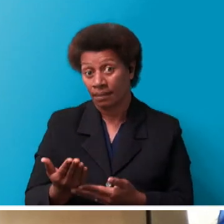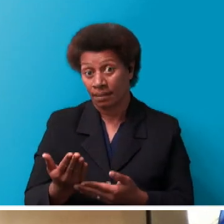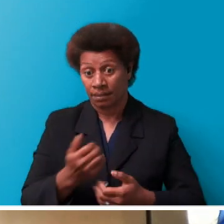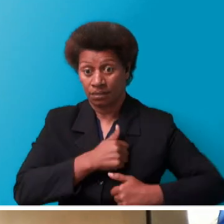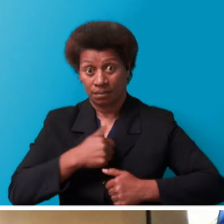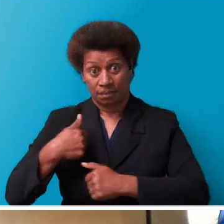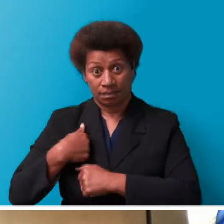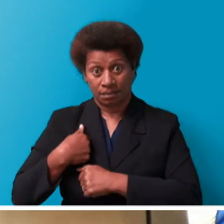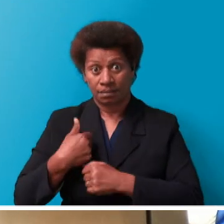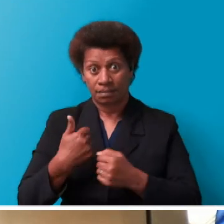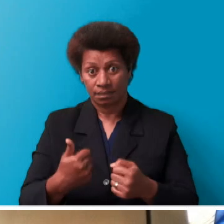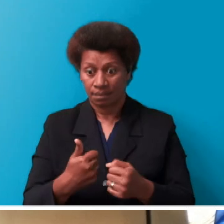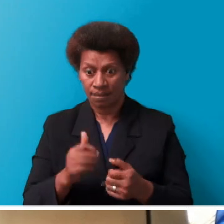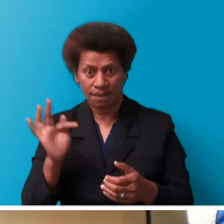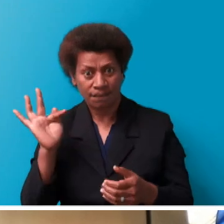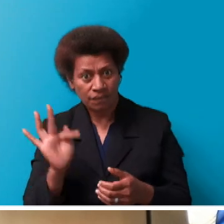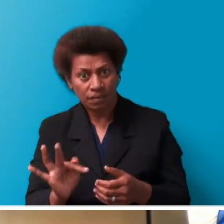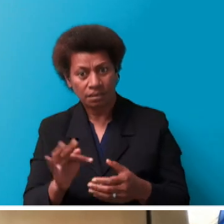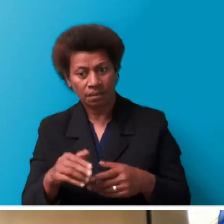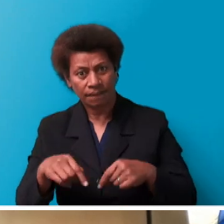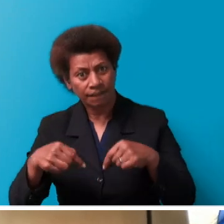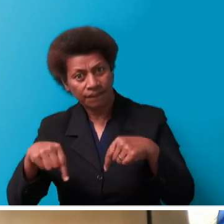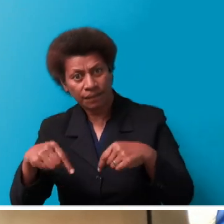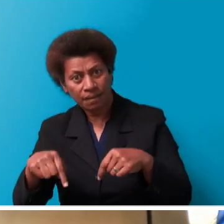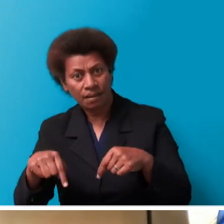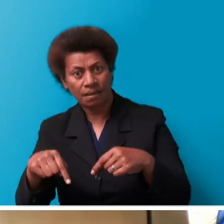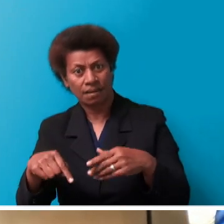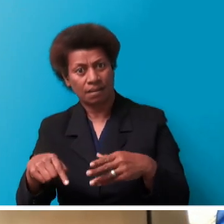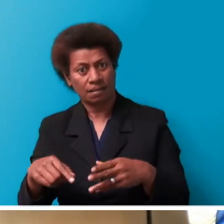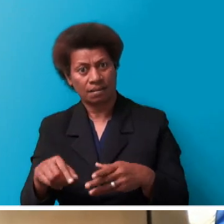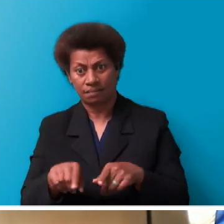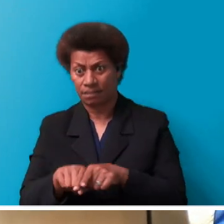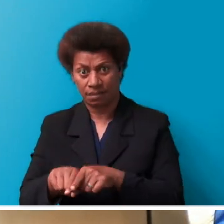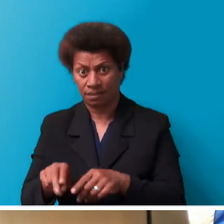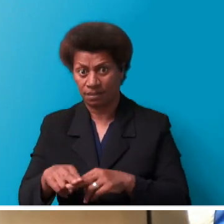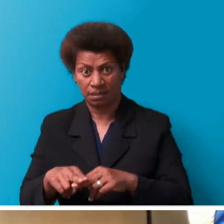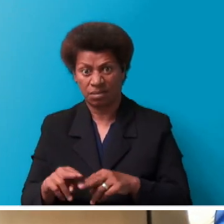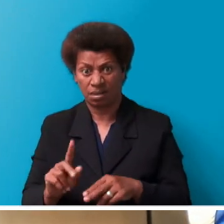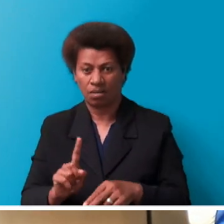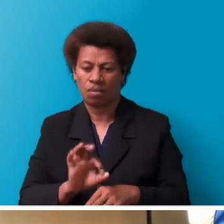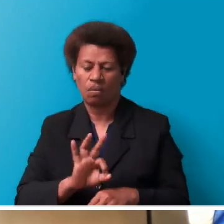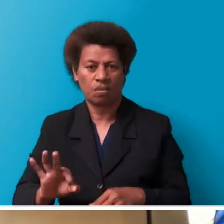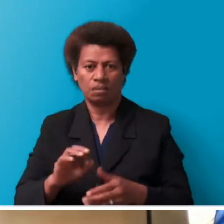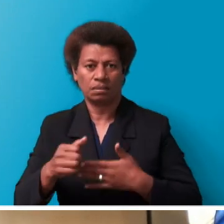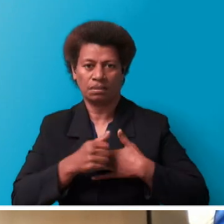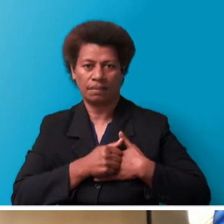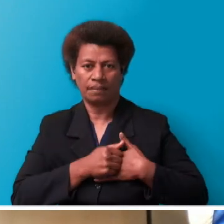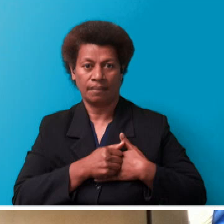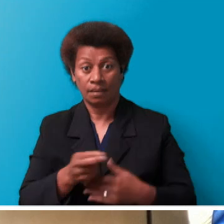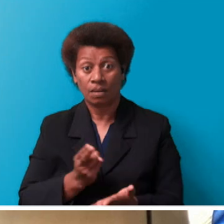fear, or by exclusion is not a secure Fiji. We must be honest with